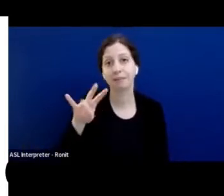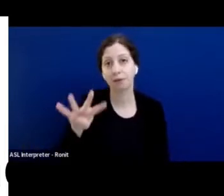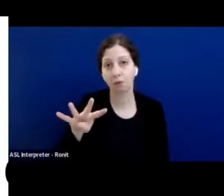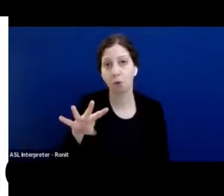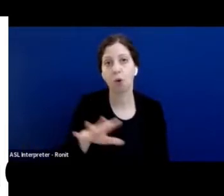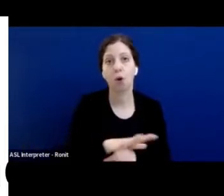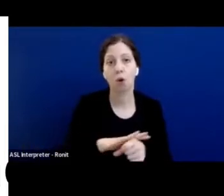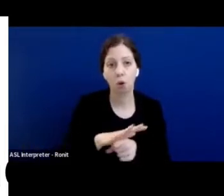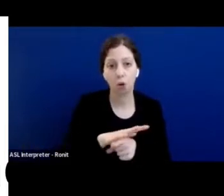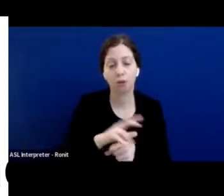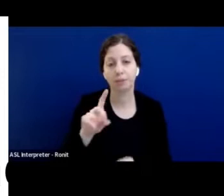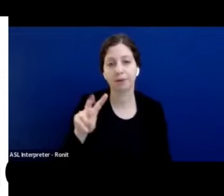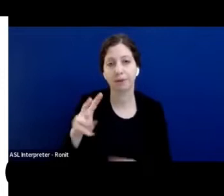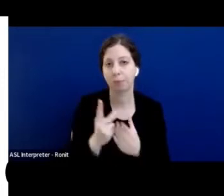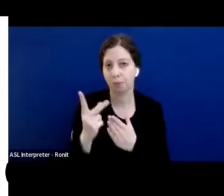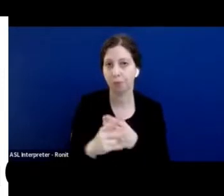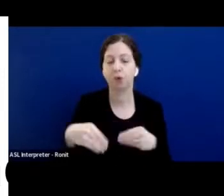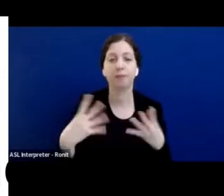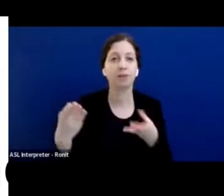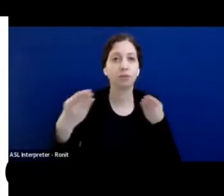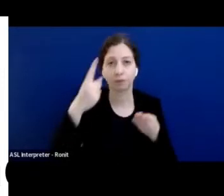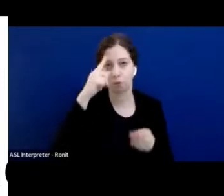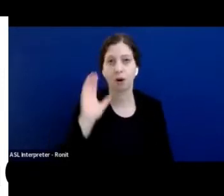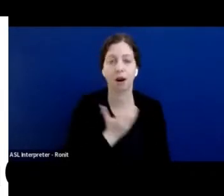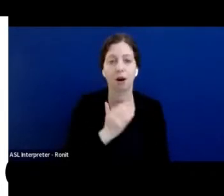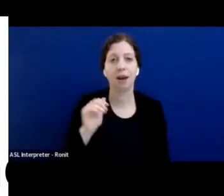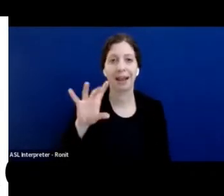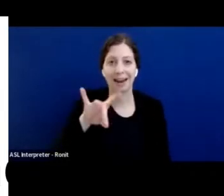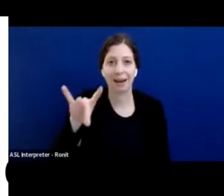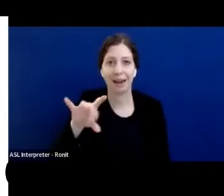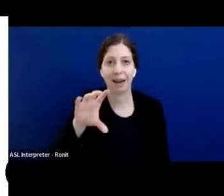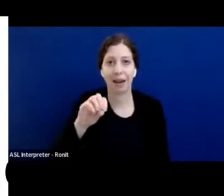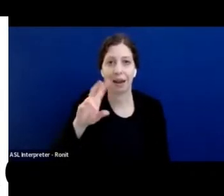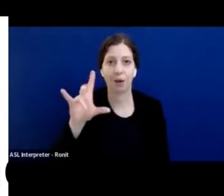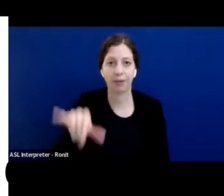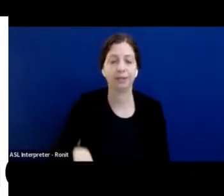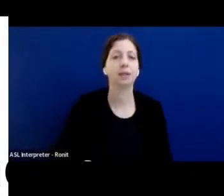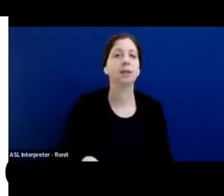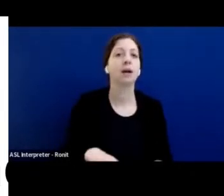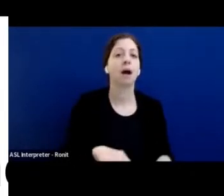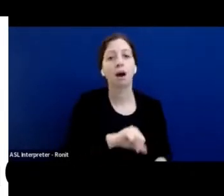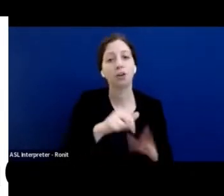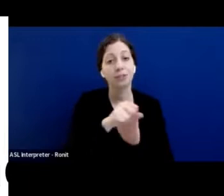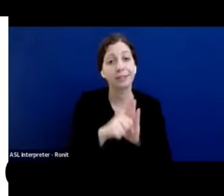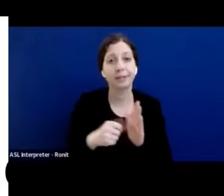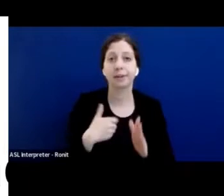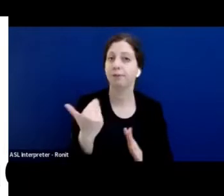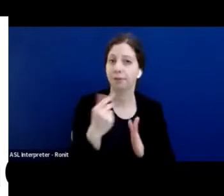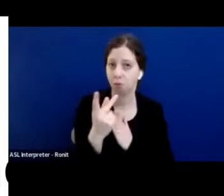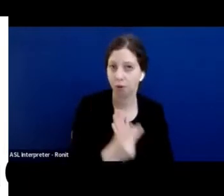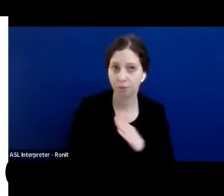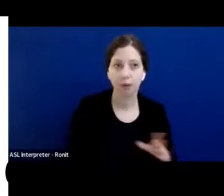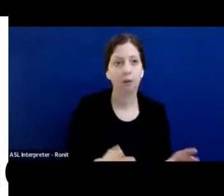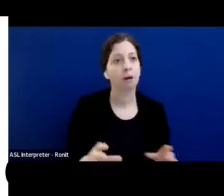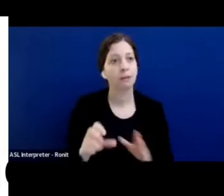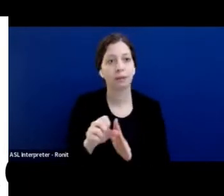domestic violence programs that provide services for our 88 counties. There are other states that have 15 programs. There are states that have